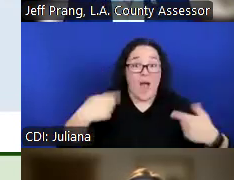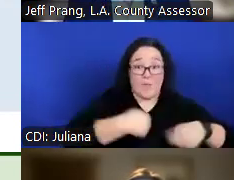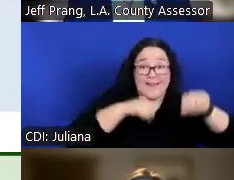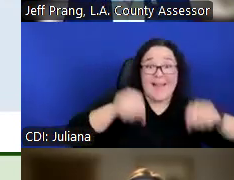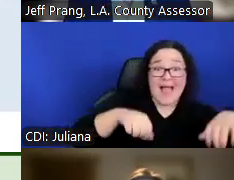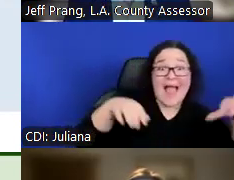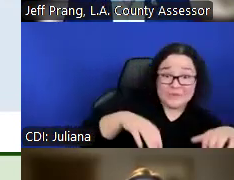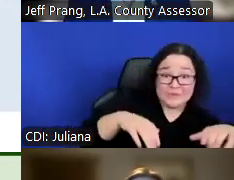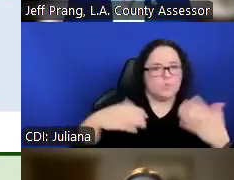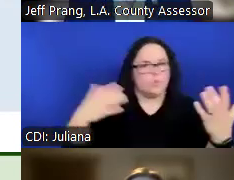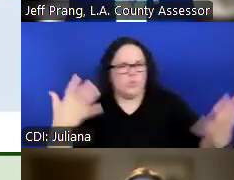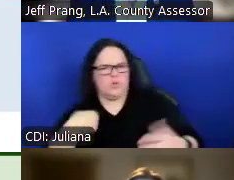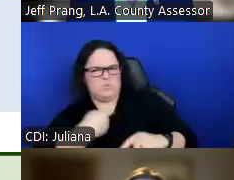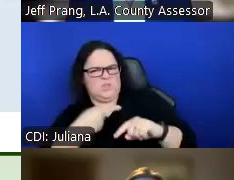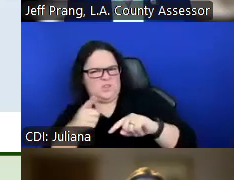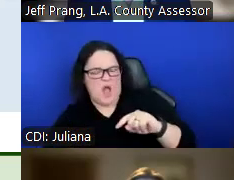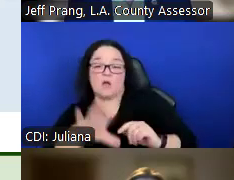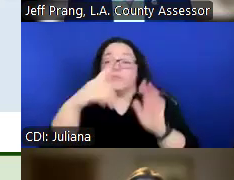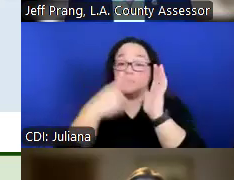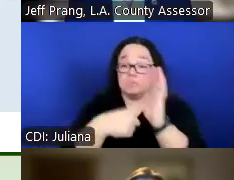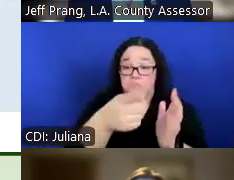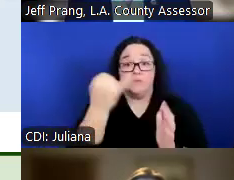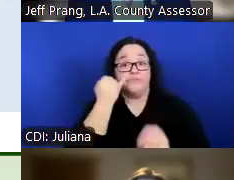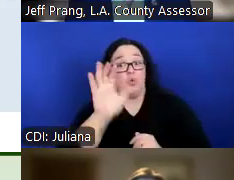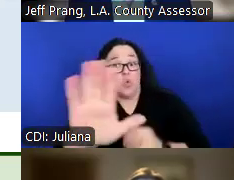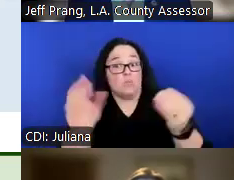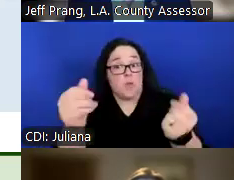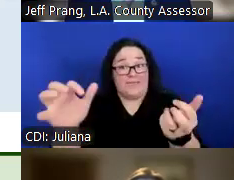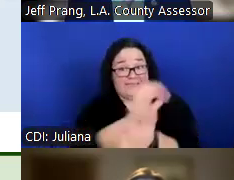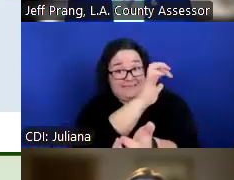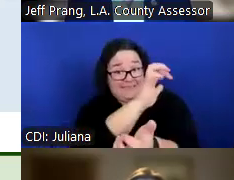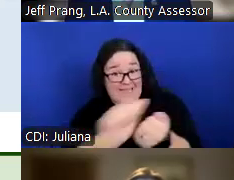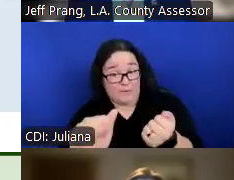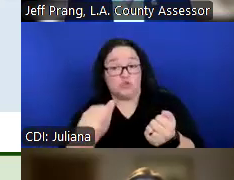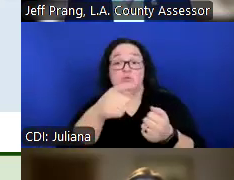when you repair it or replace it, you are not going to be reassessed.